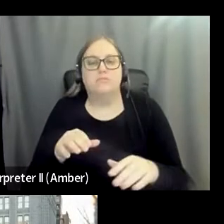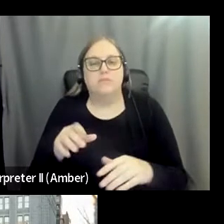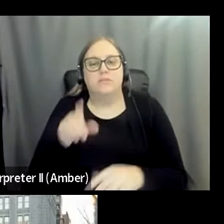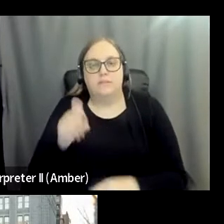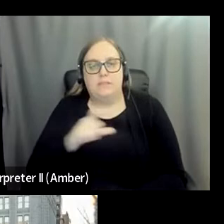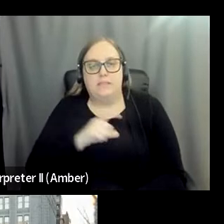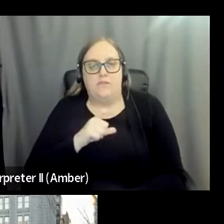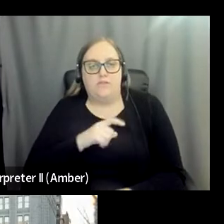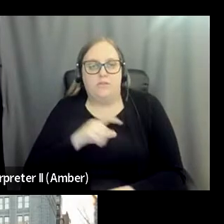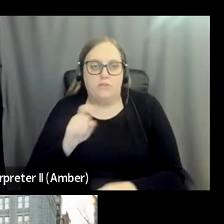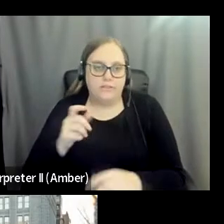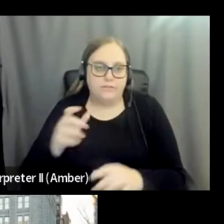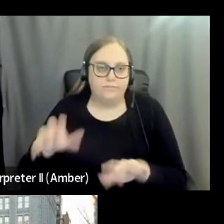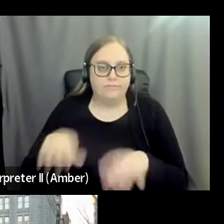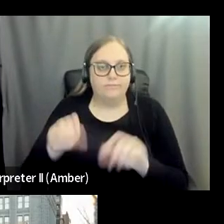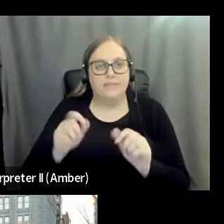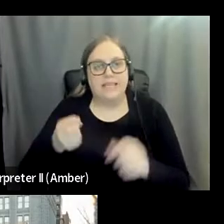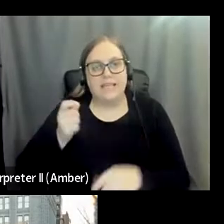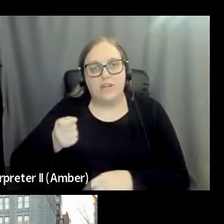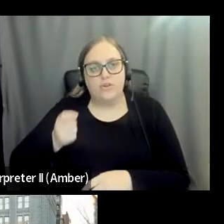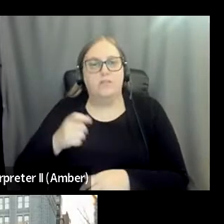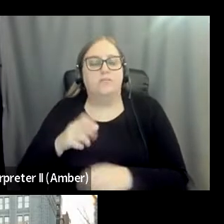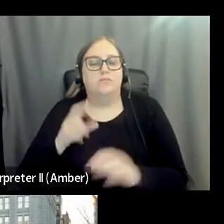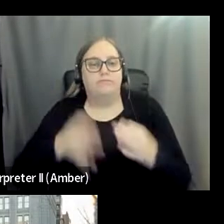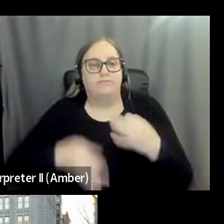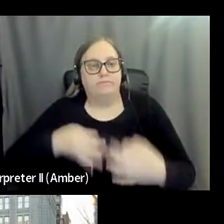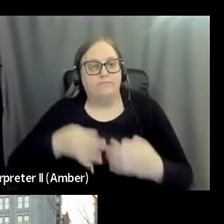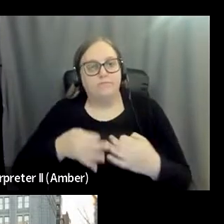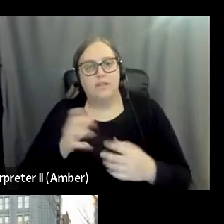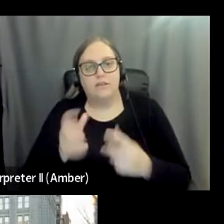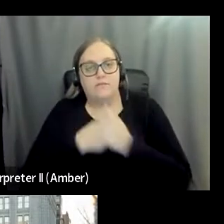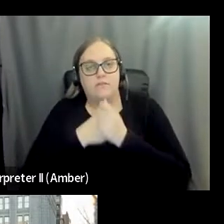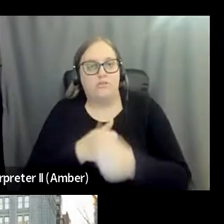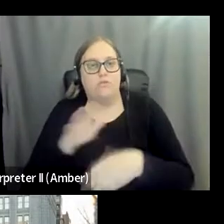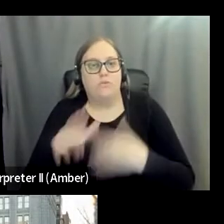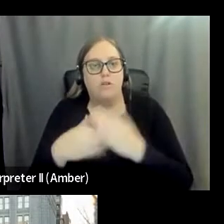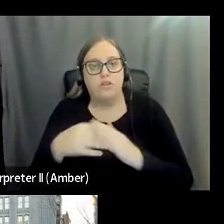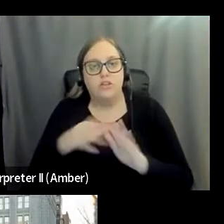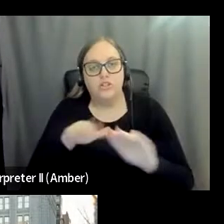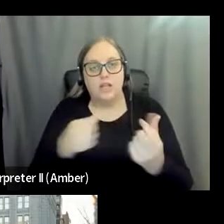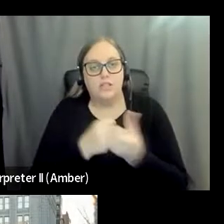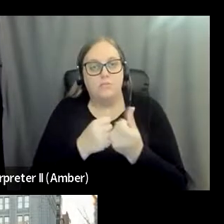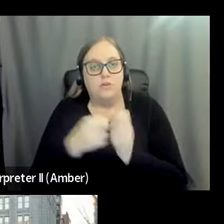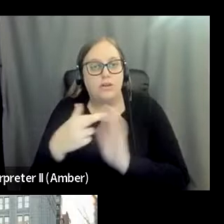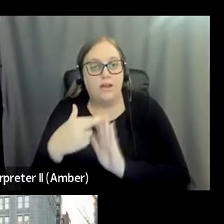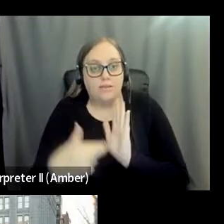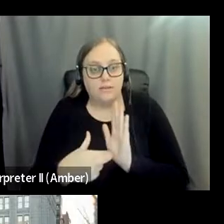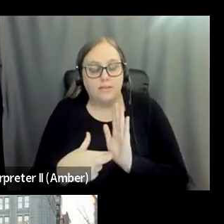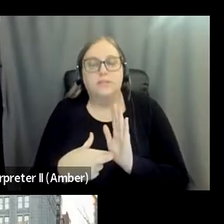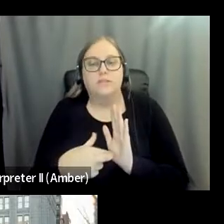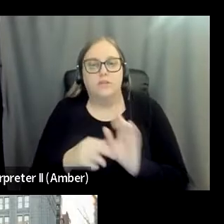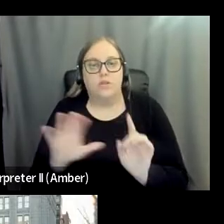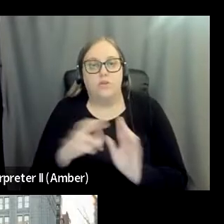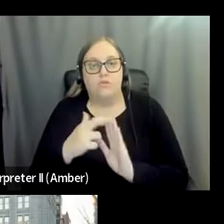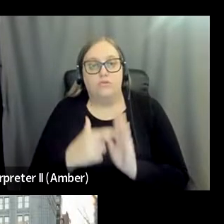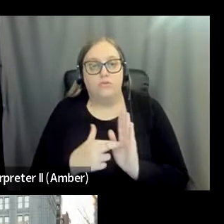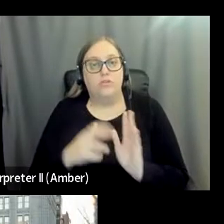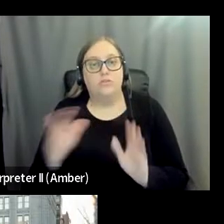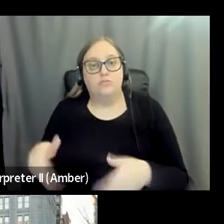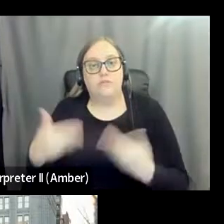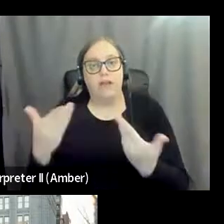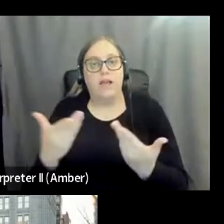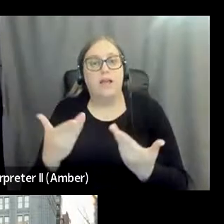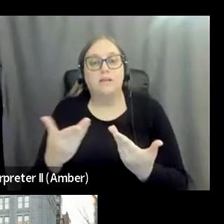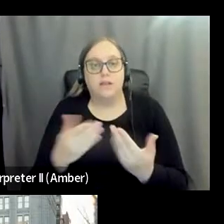conduct a hearing and make a finding in accordance with the child support guidelines. The child support guidelines provide a presumptive